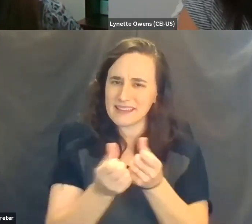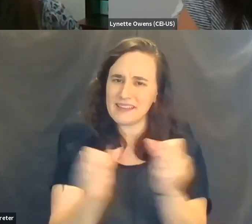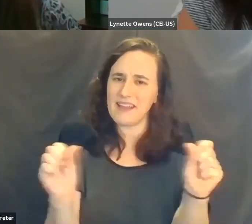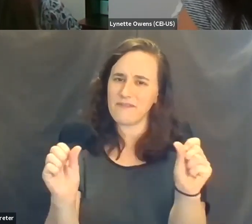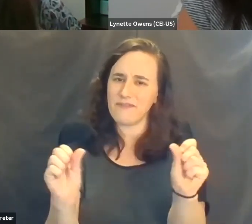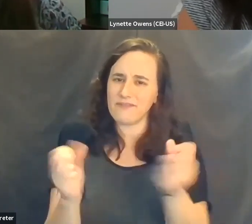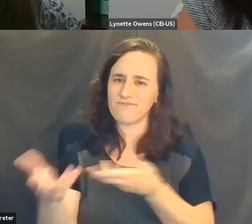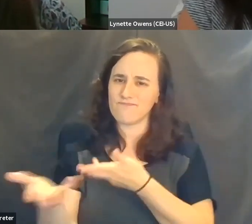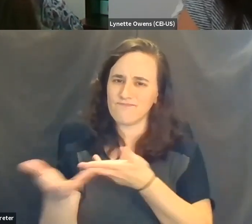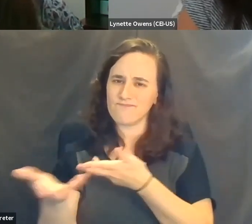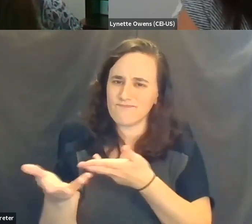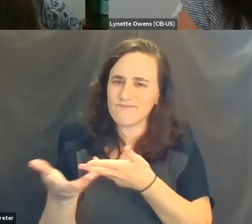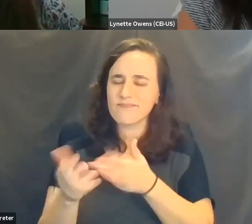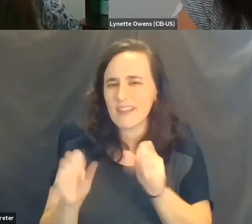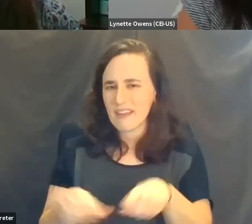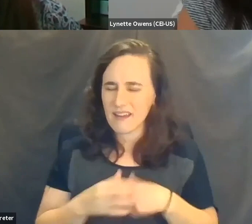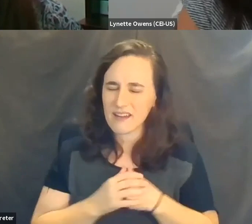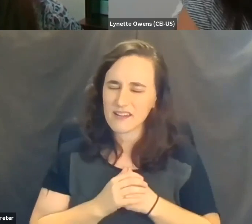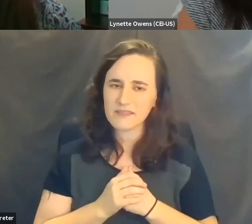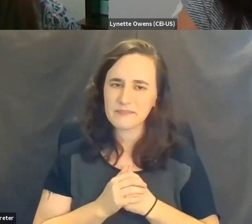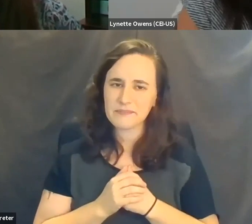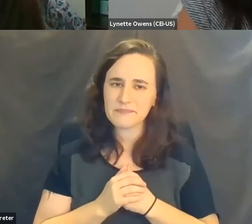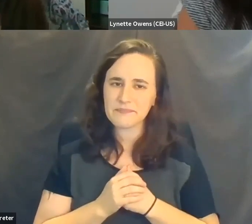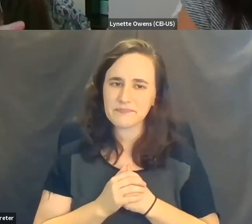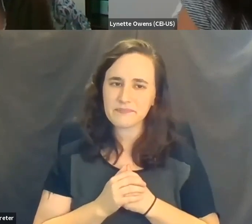that's the right phrase, but I think that